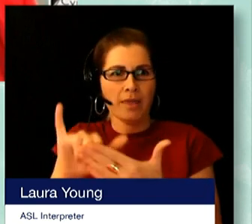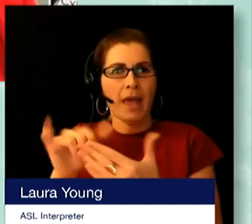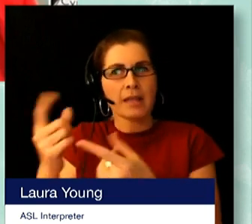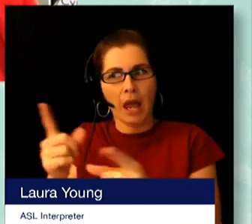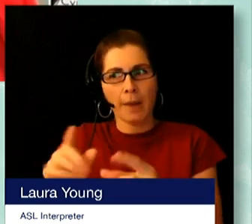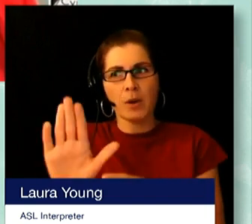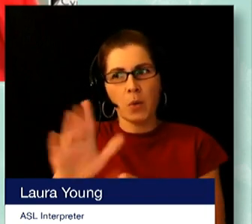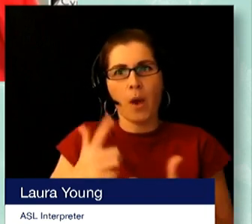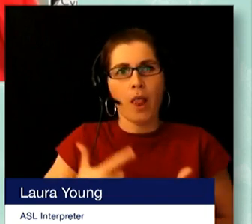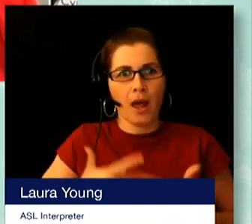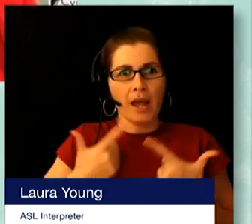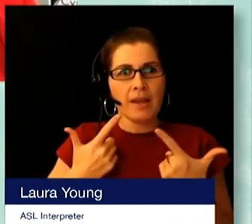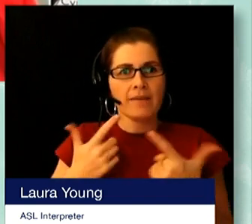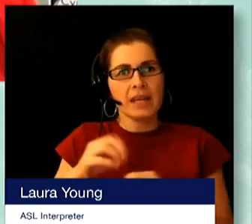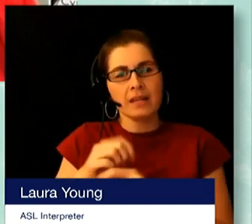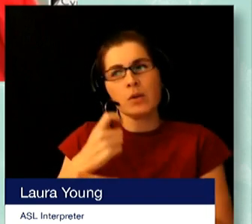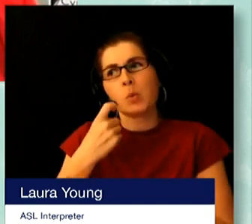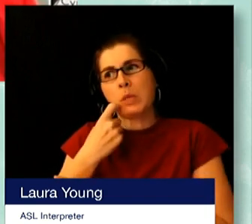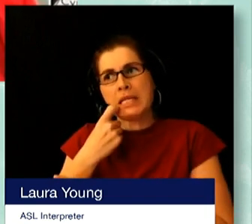in your life in the recent past.